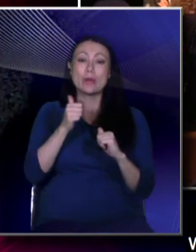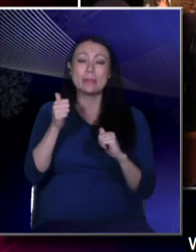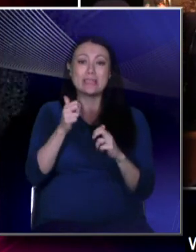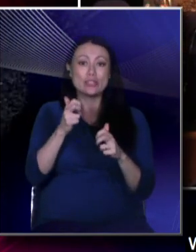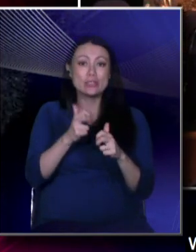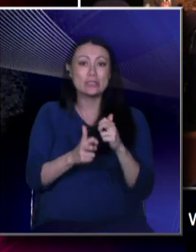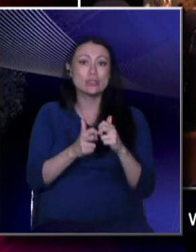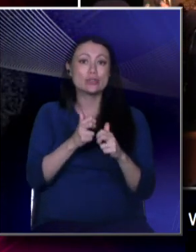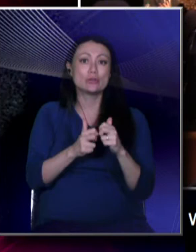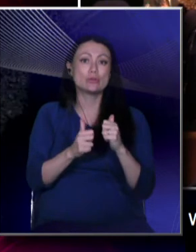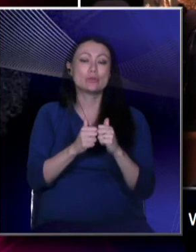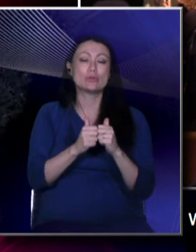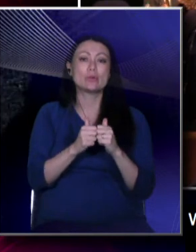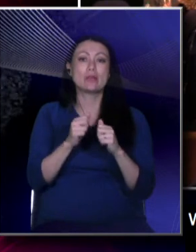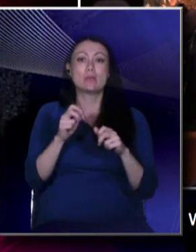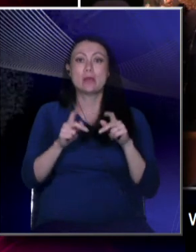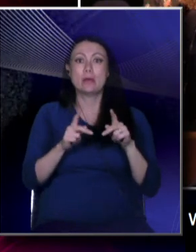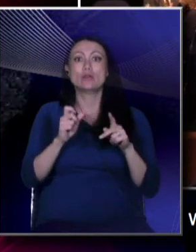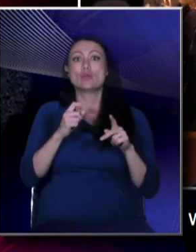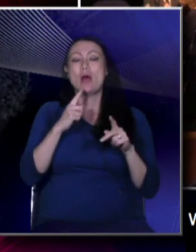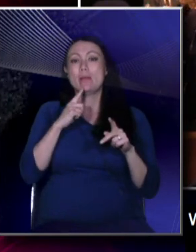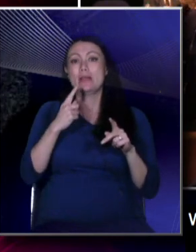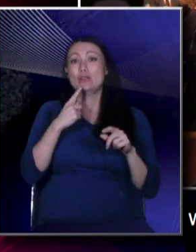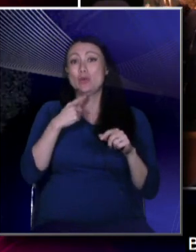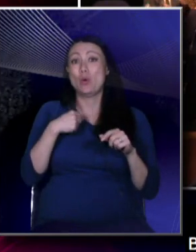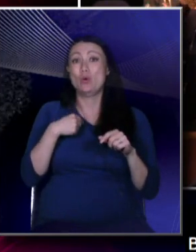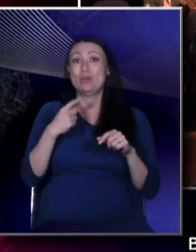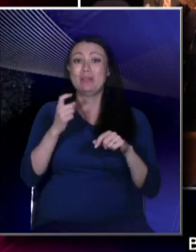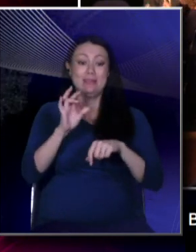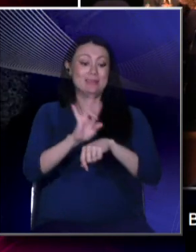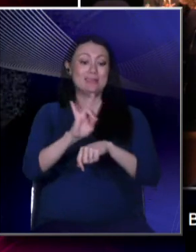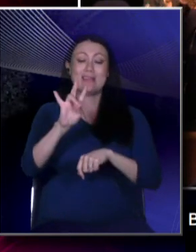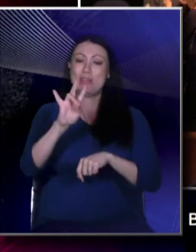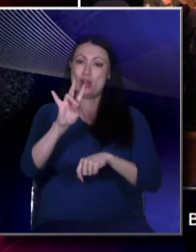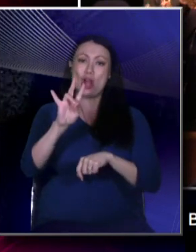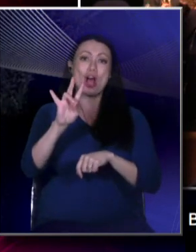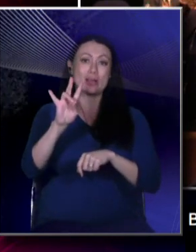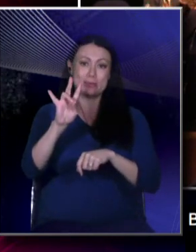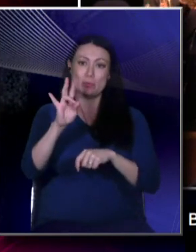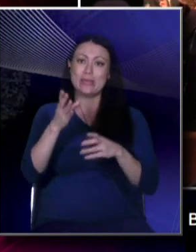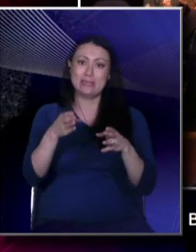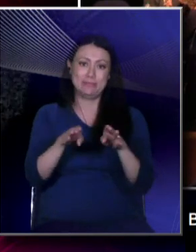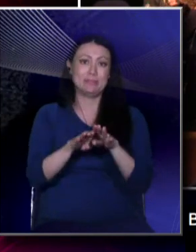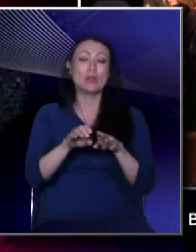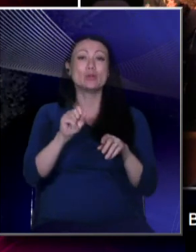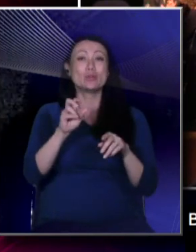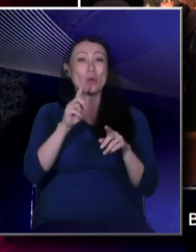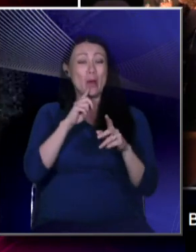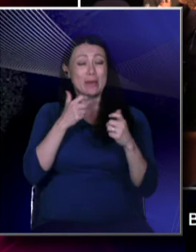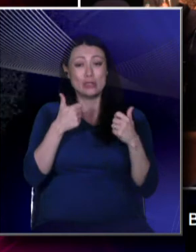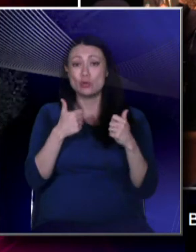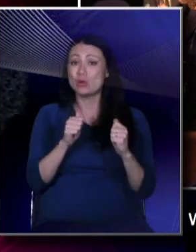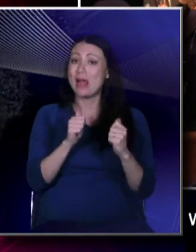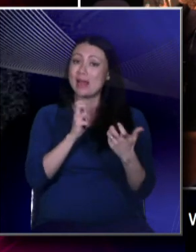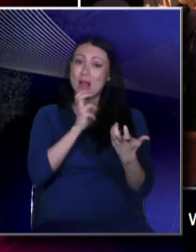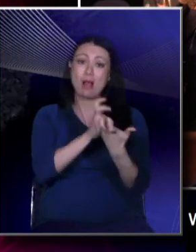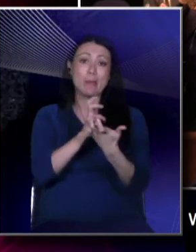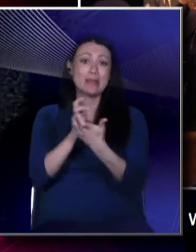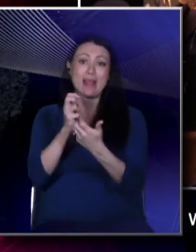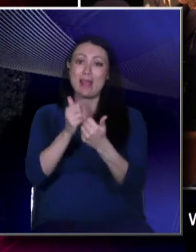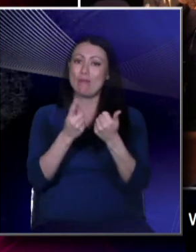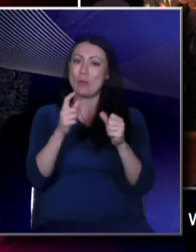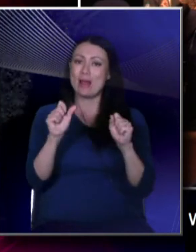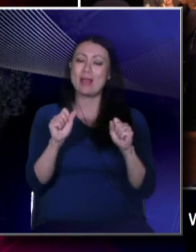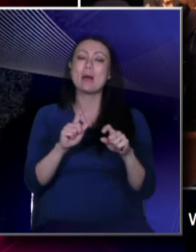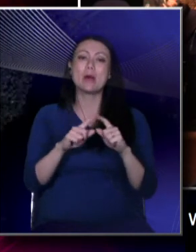folks that I'm being told I need to get some folks out of here by 7. So I want to accommodate everybody I can, but I want to